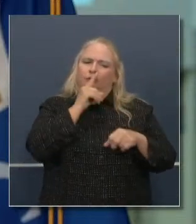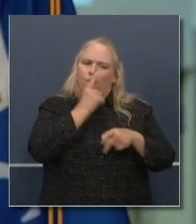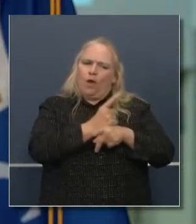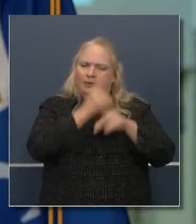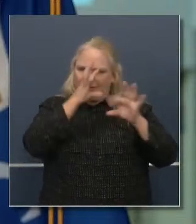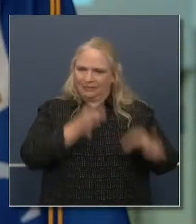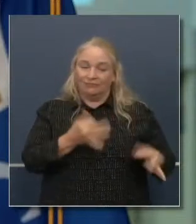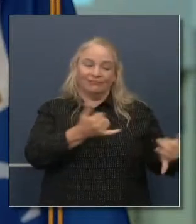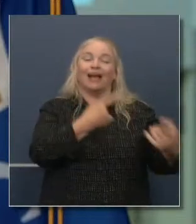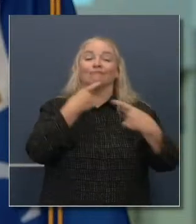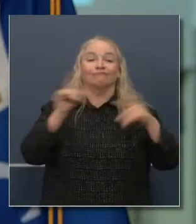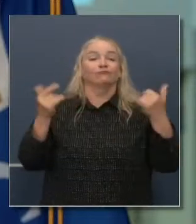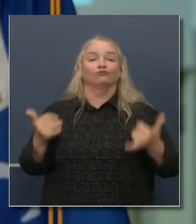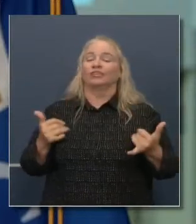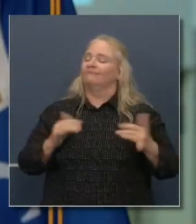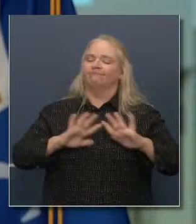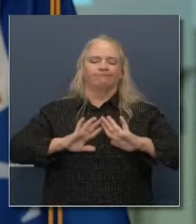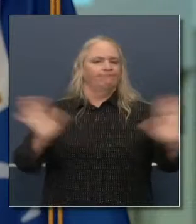AP.